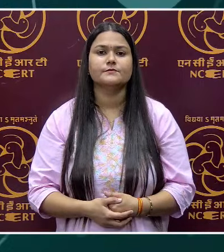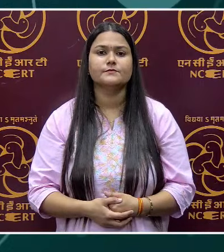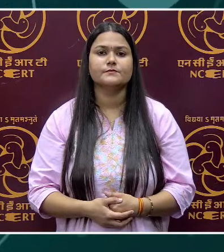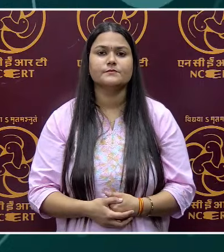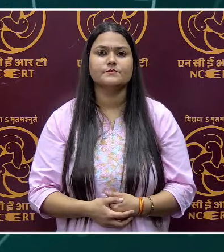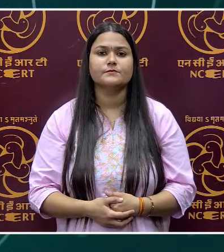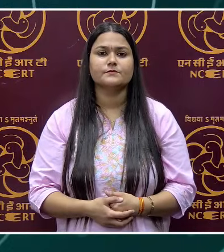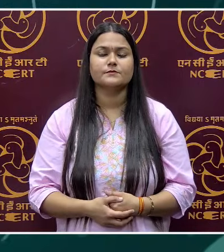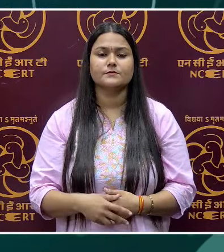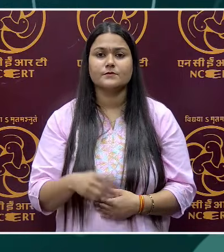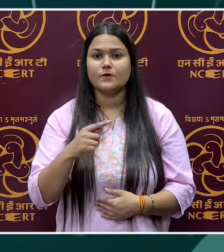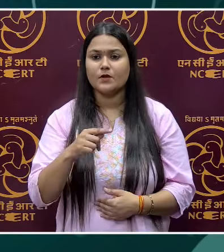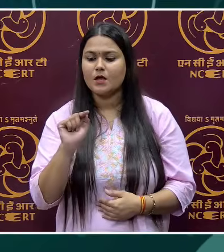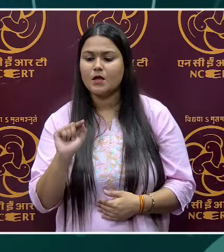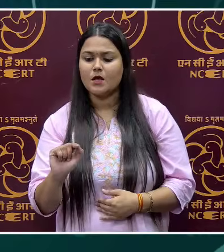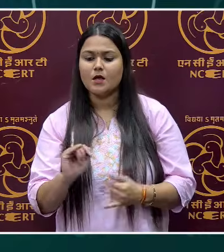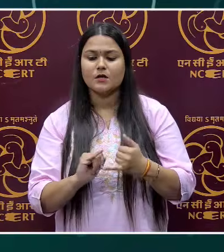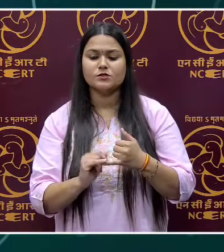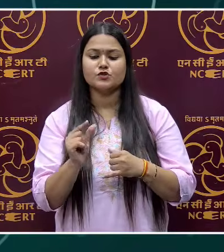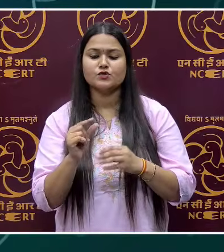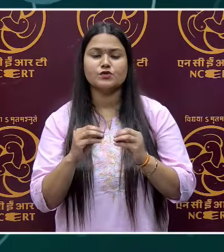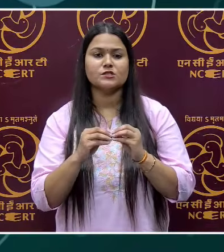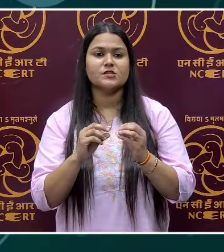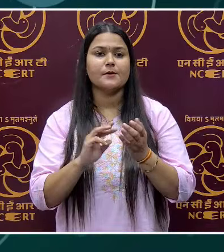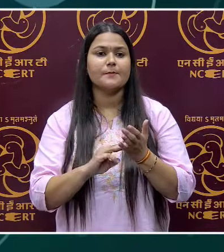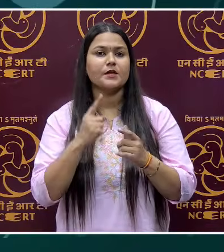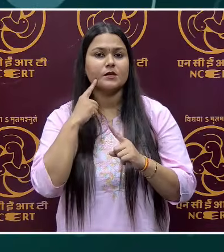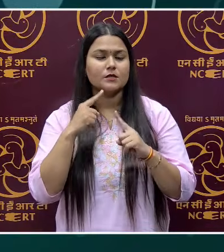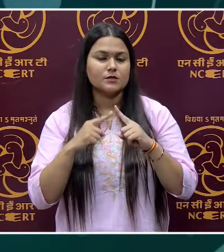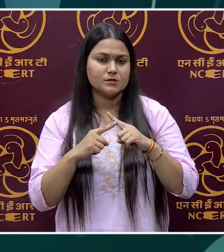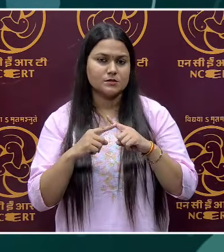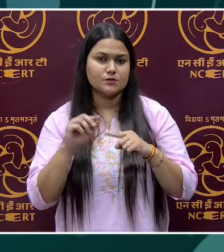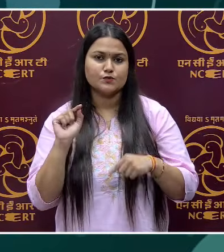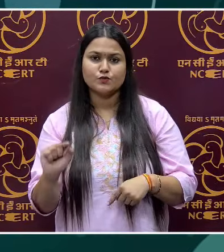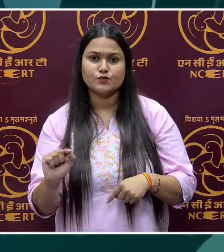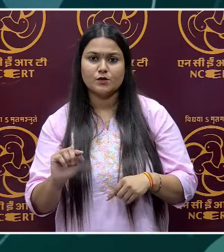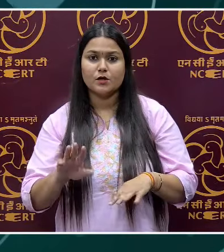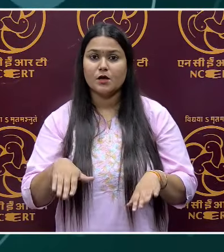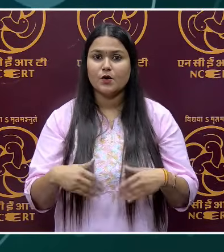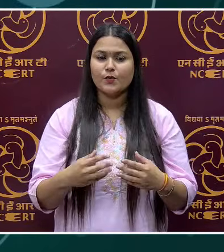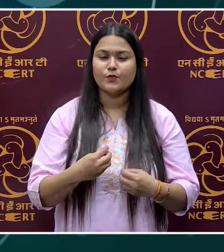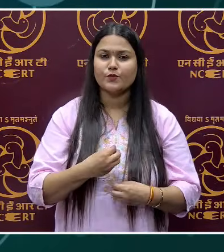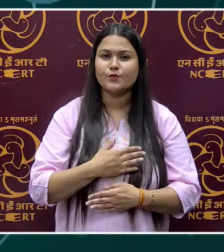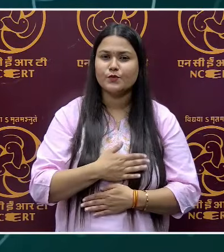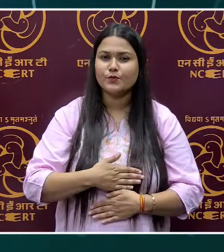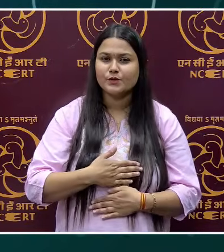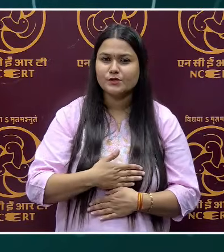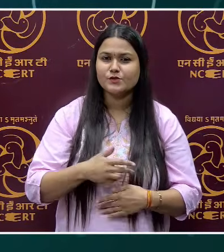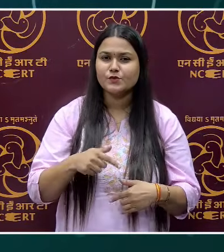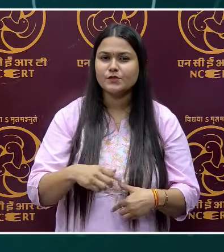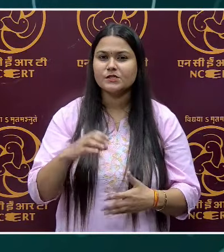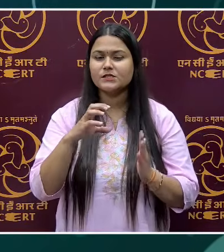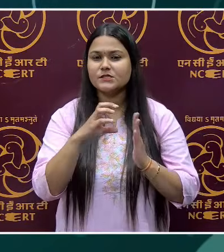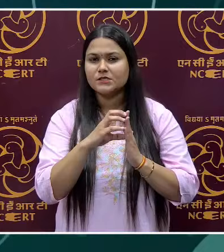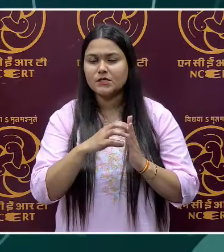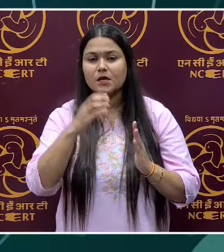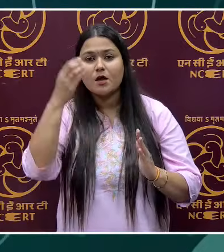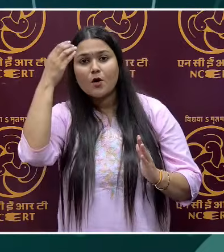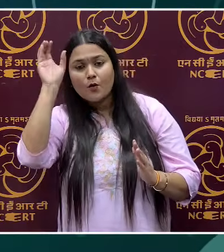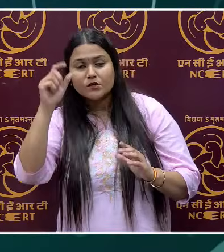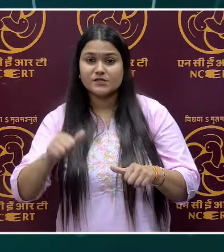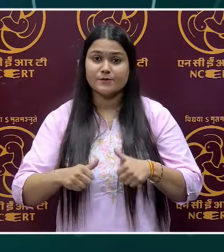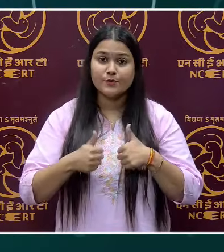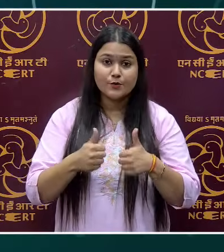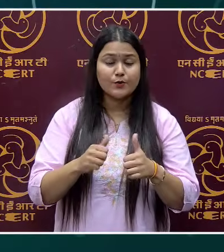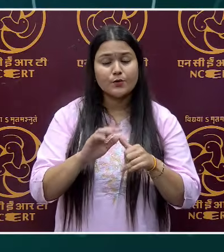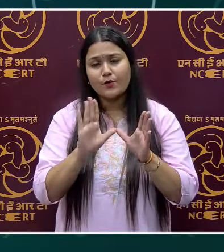You can submit it here like how you enjoyed this content, understand the concept well and